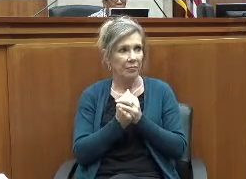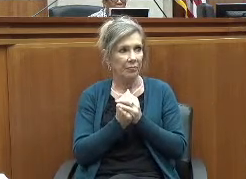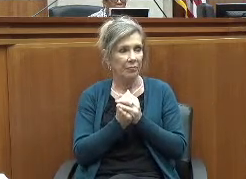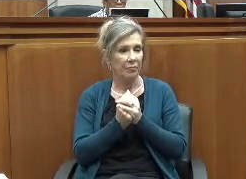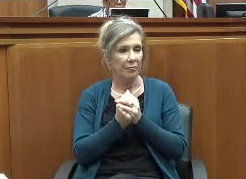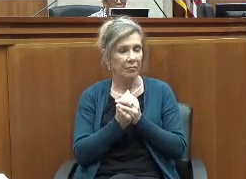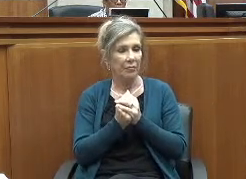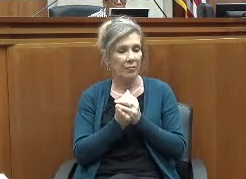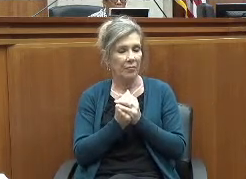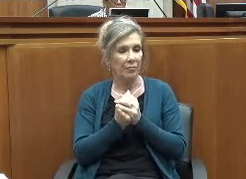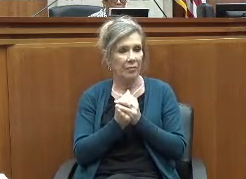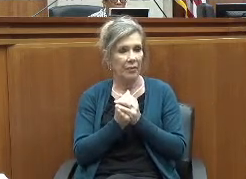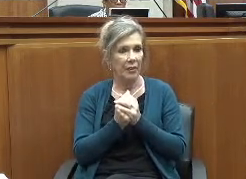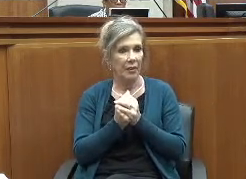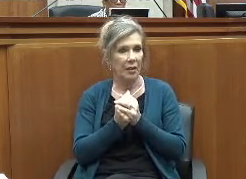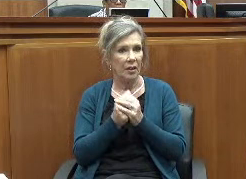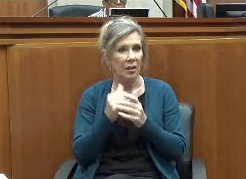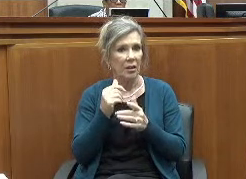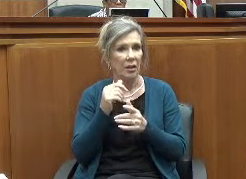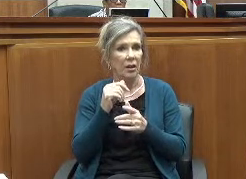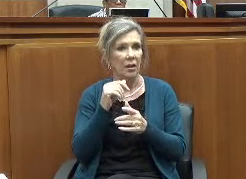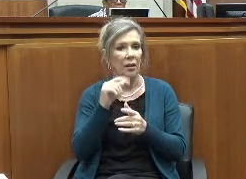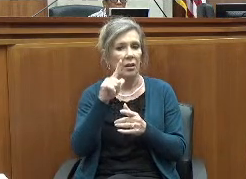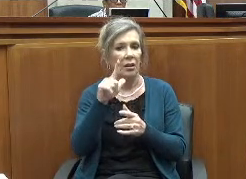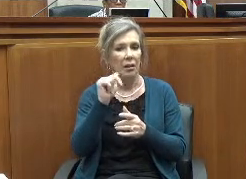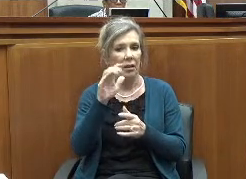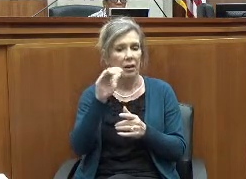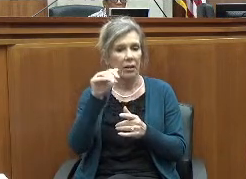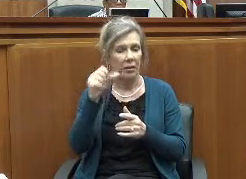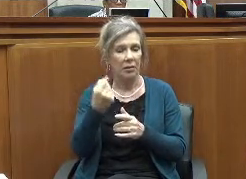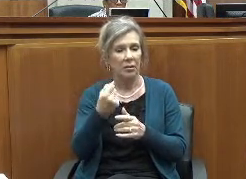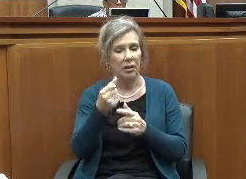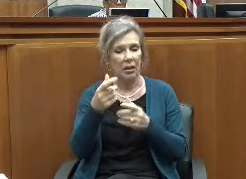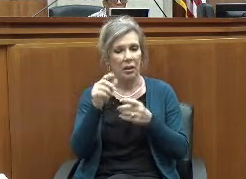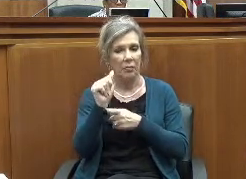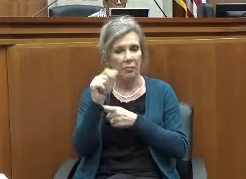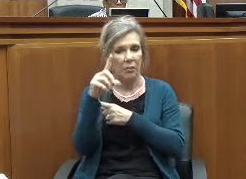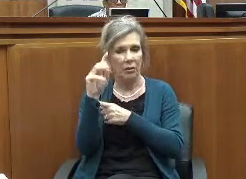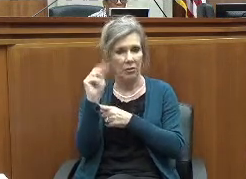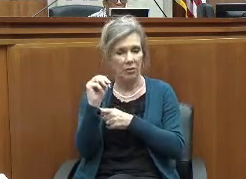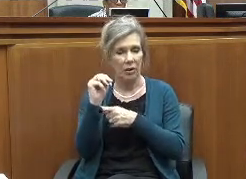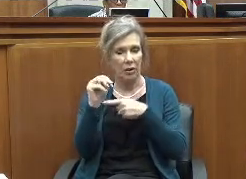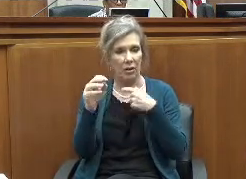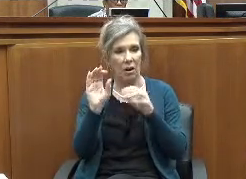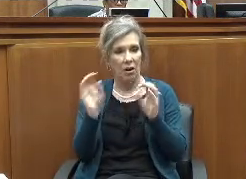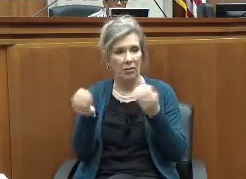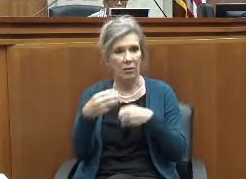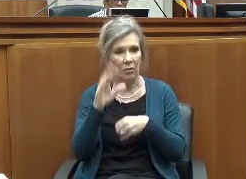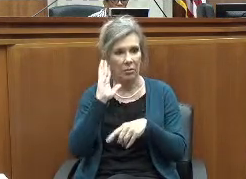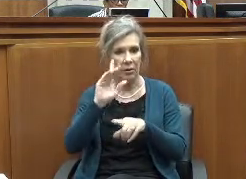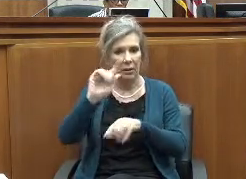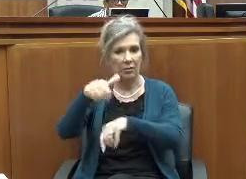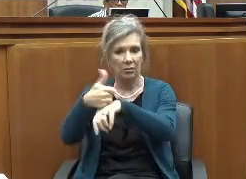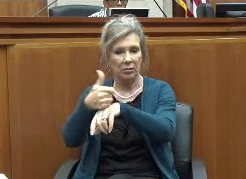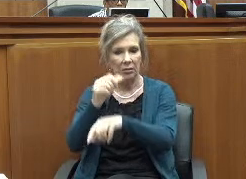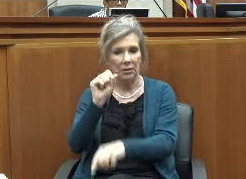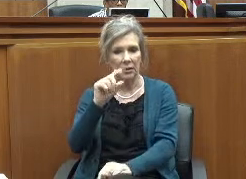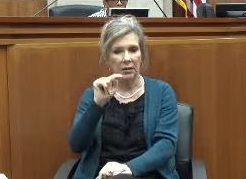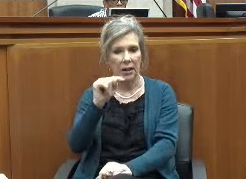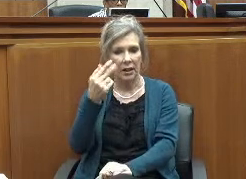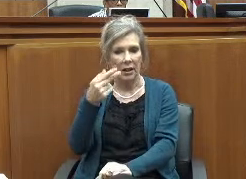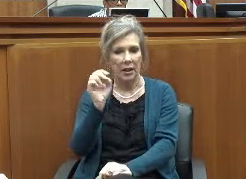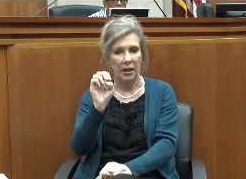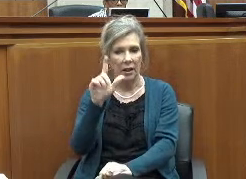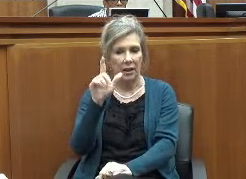LACA's administrative office will be intentionally located within the St. Helena School District due to its proximity to